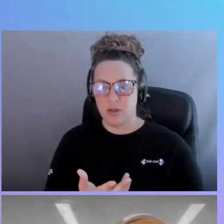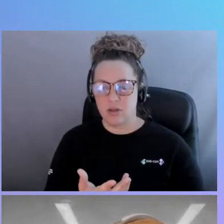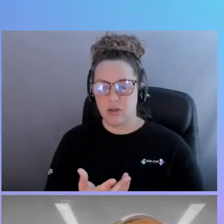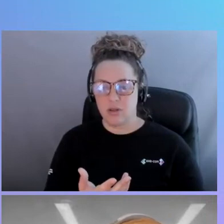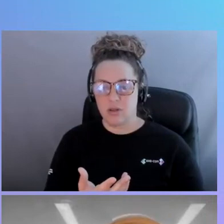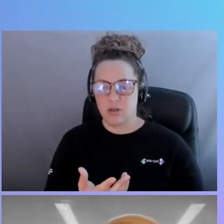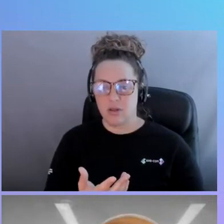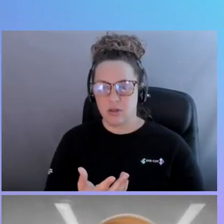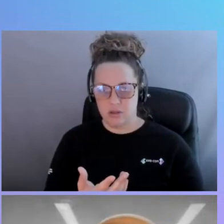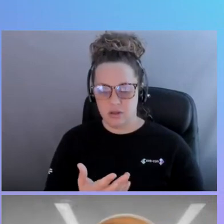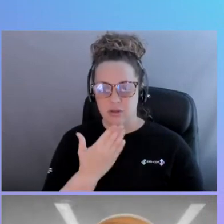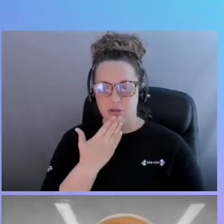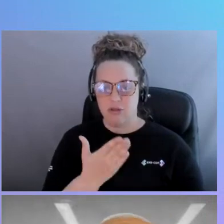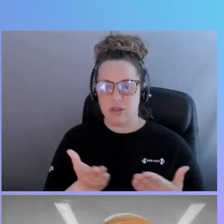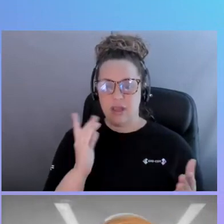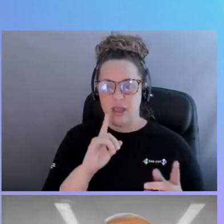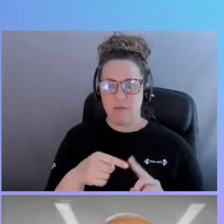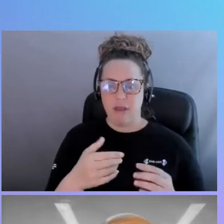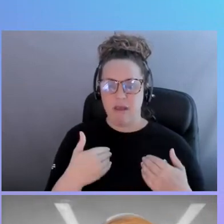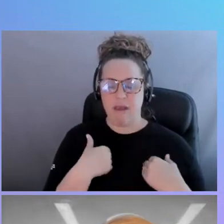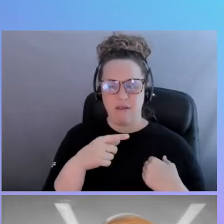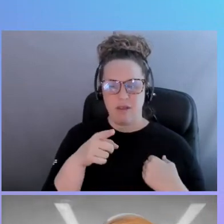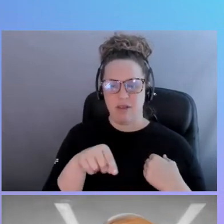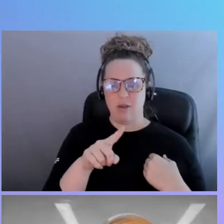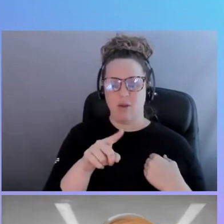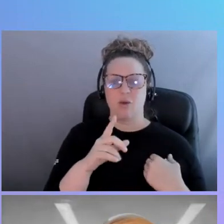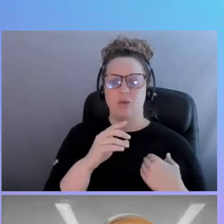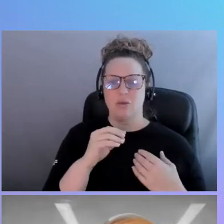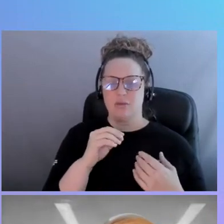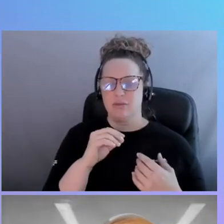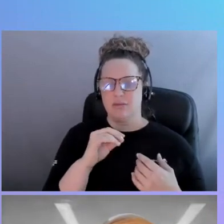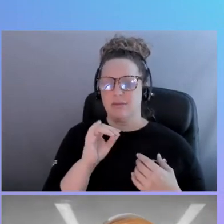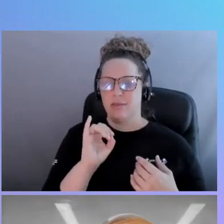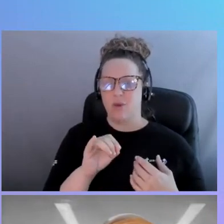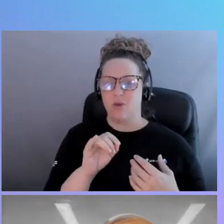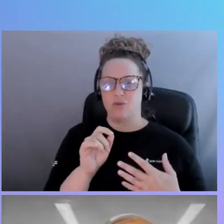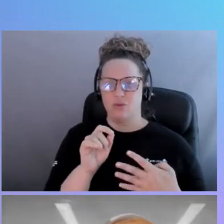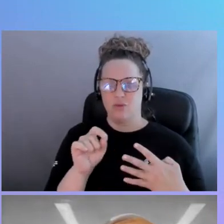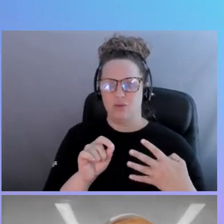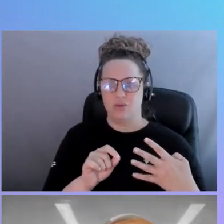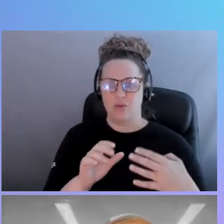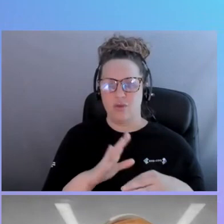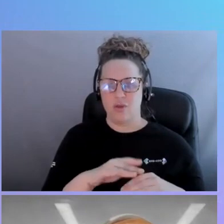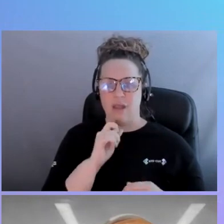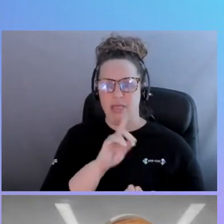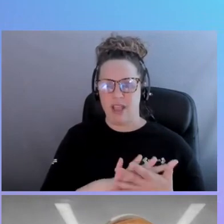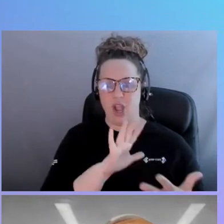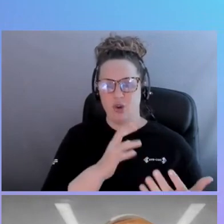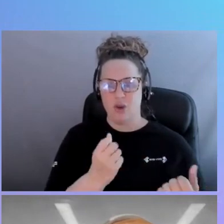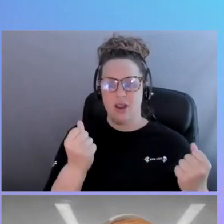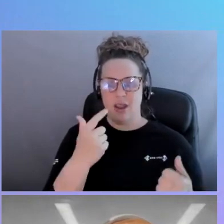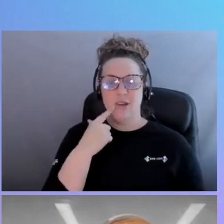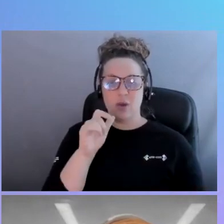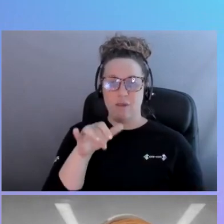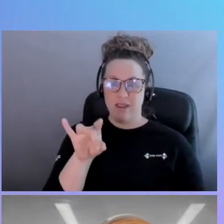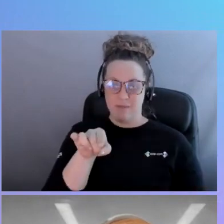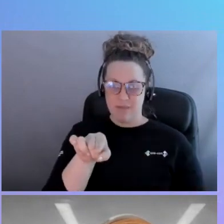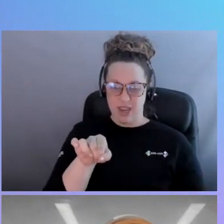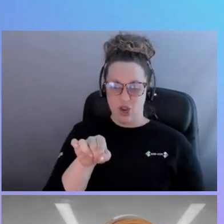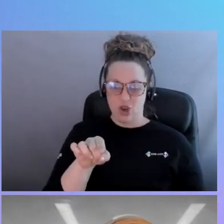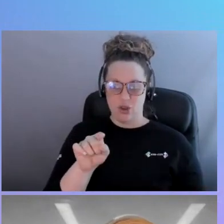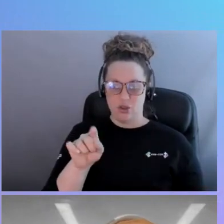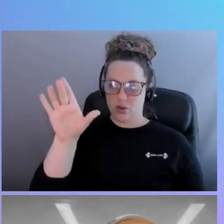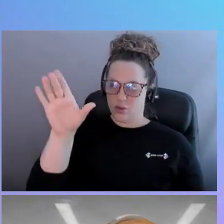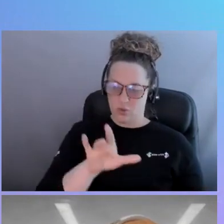And then the good thing about adding those in Control Center is that you can now find them here as well in